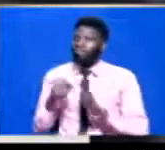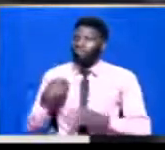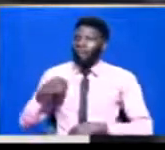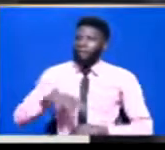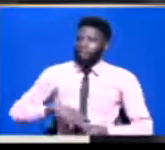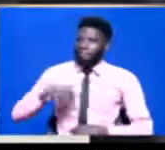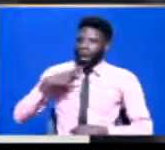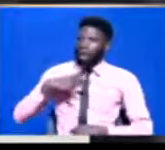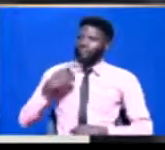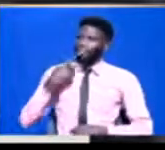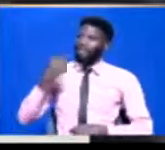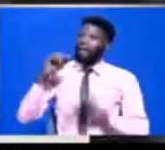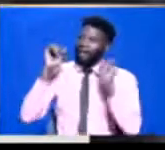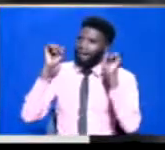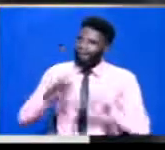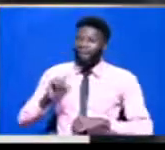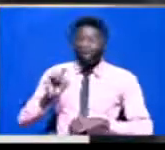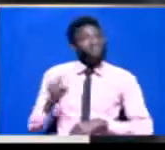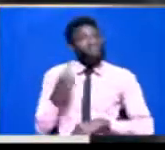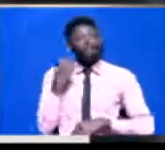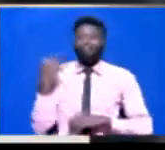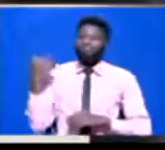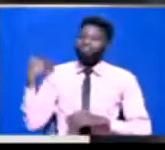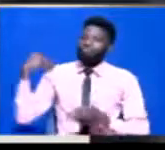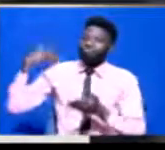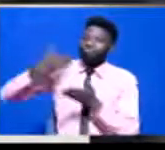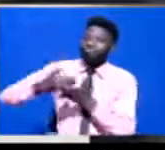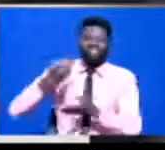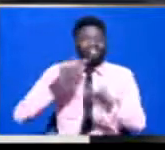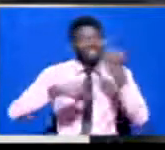it is the first in history. This has